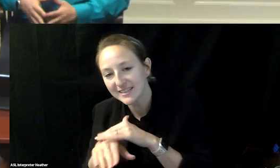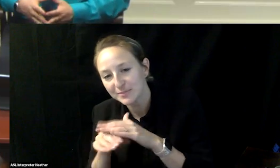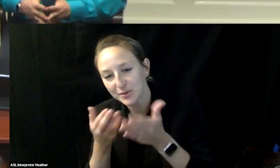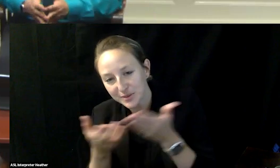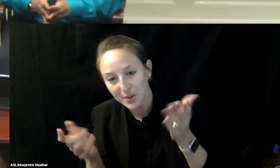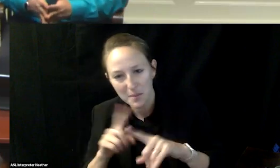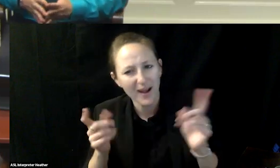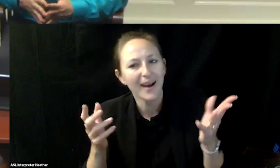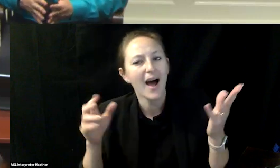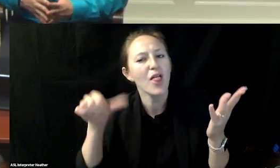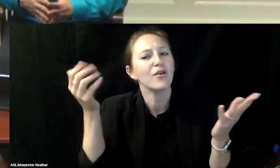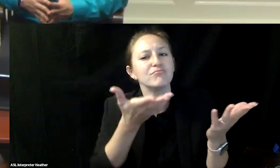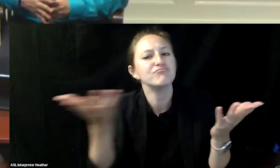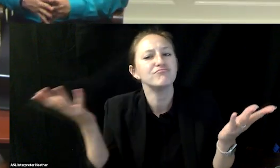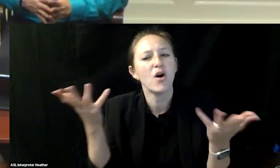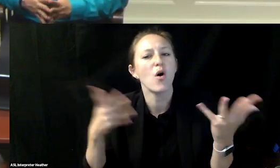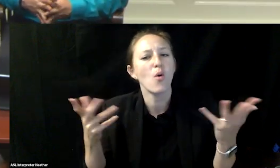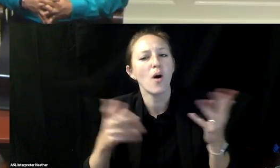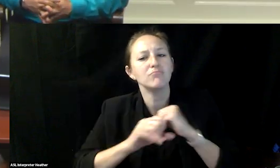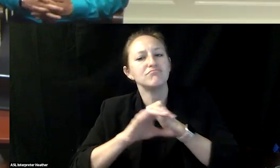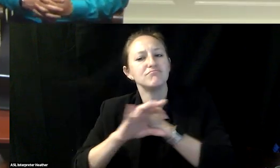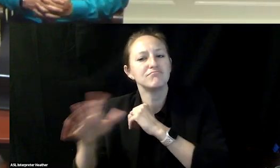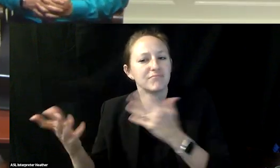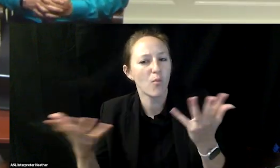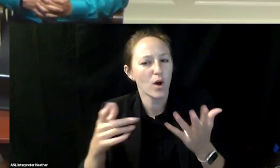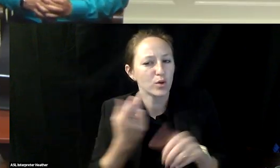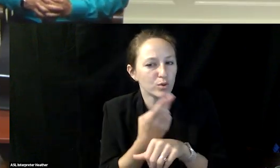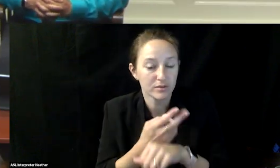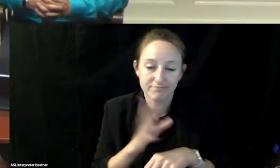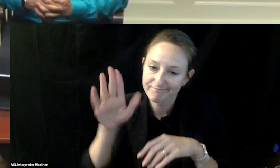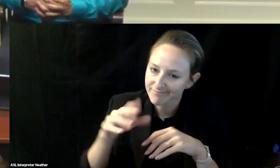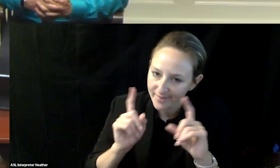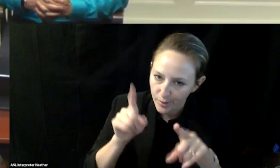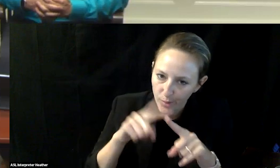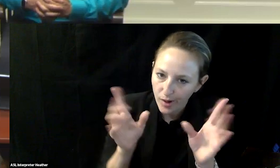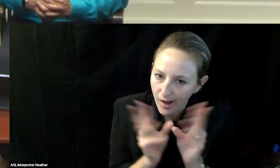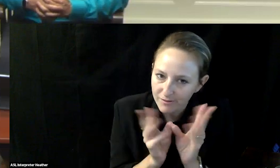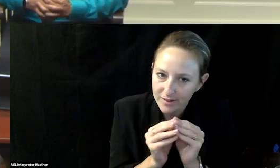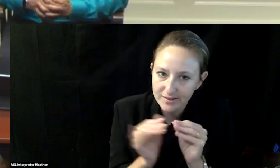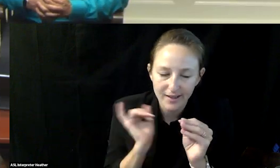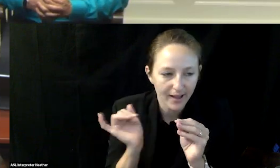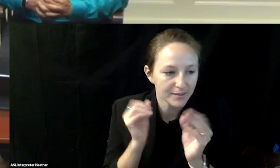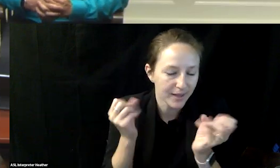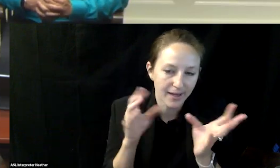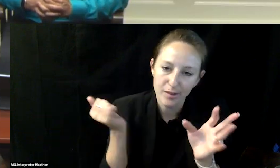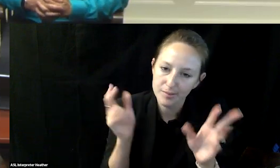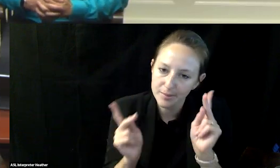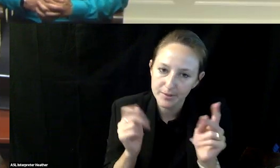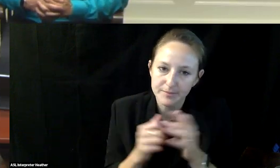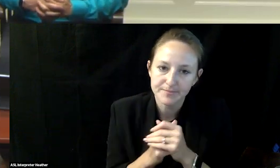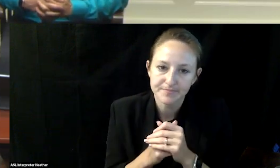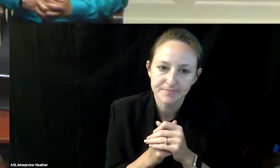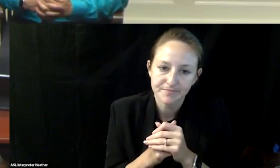do you stay up to date with what to know in accessibility? I attend conferences like a lot of other folks,